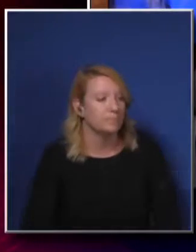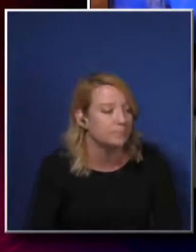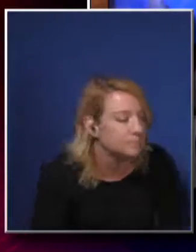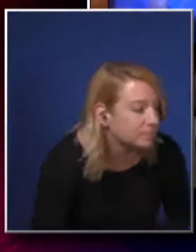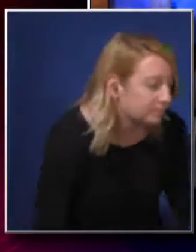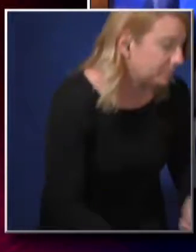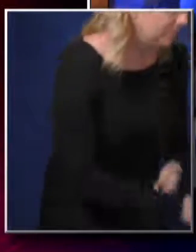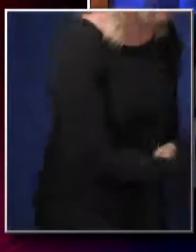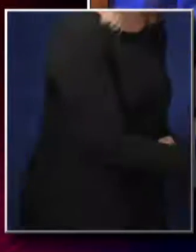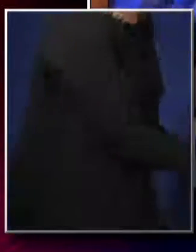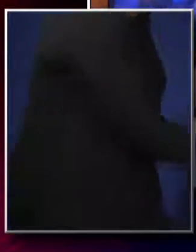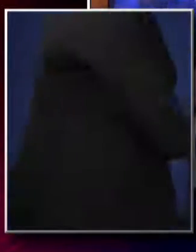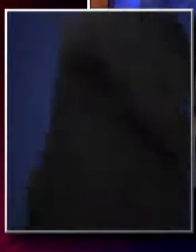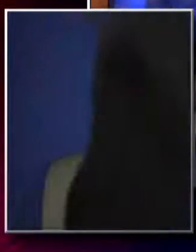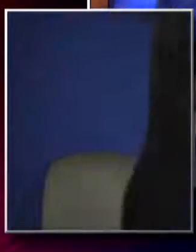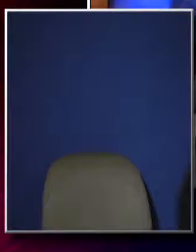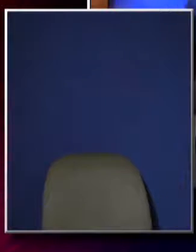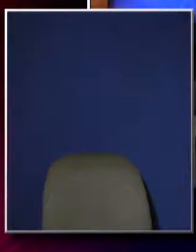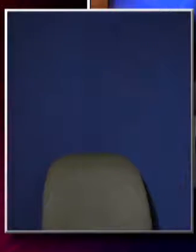Questions?